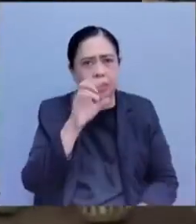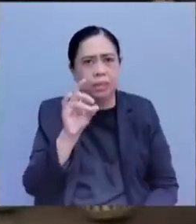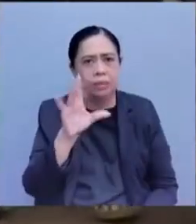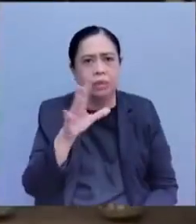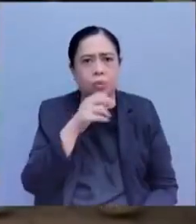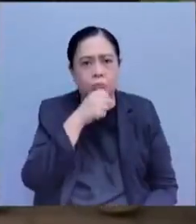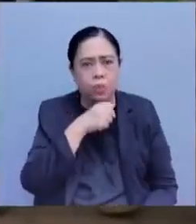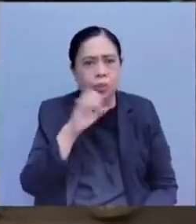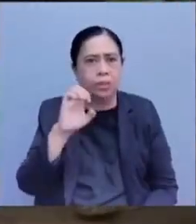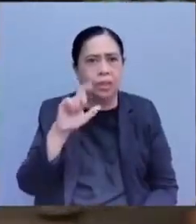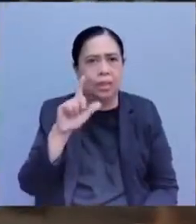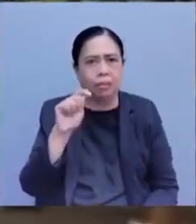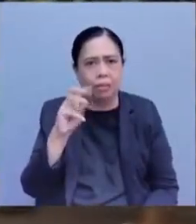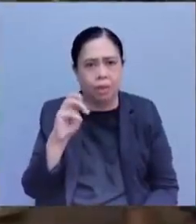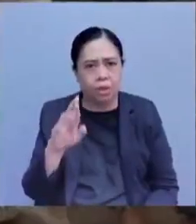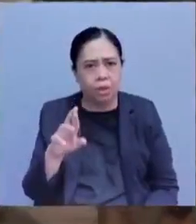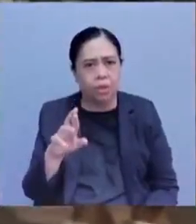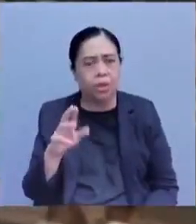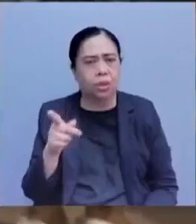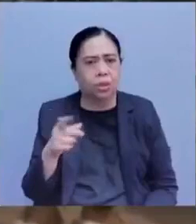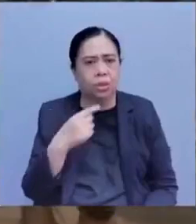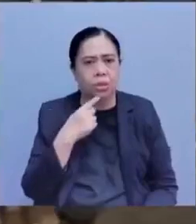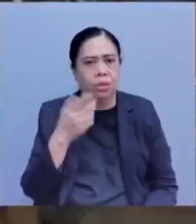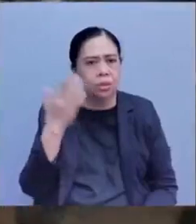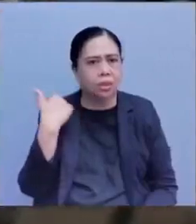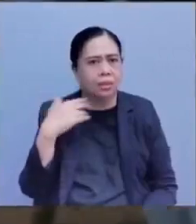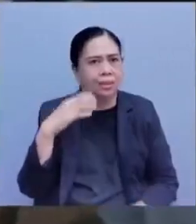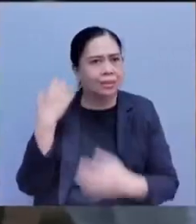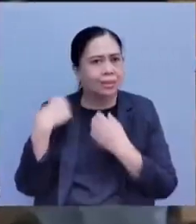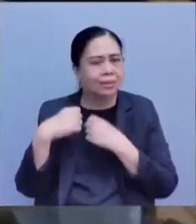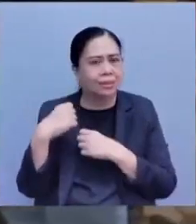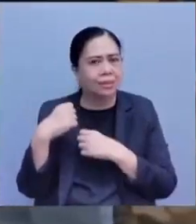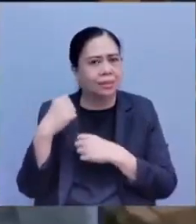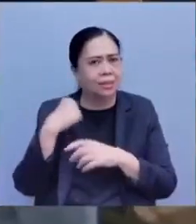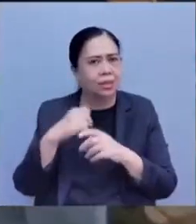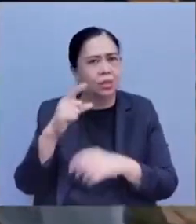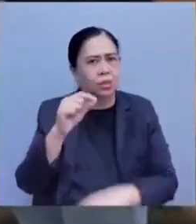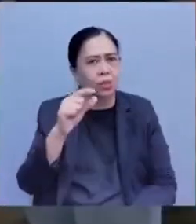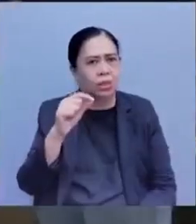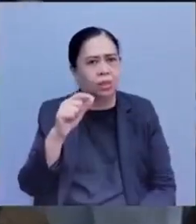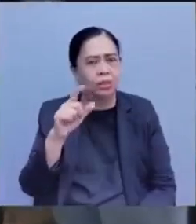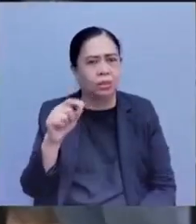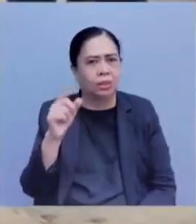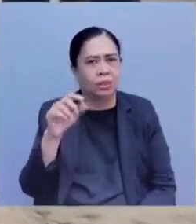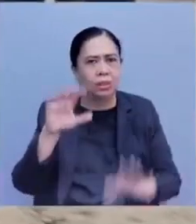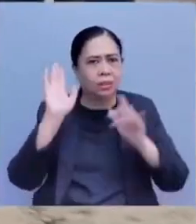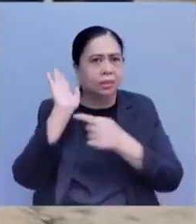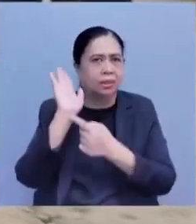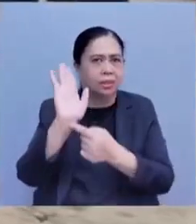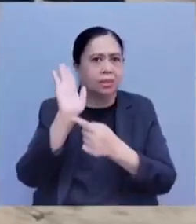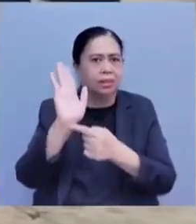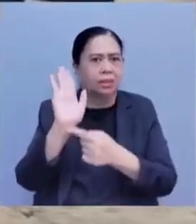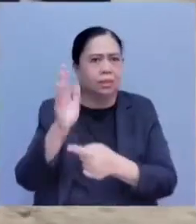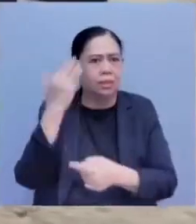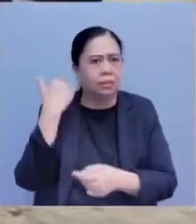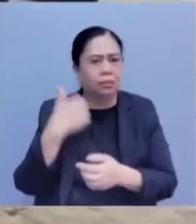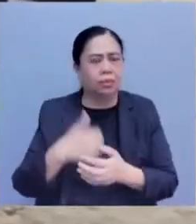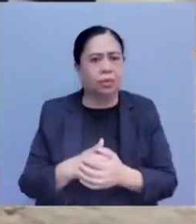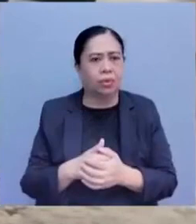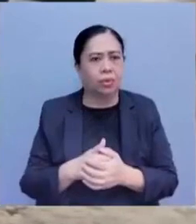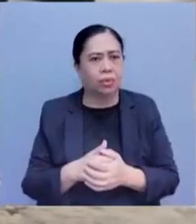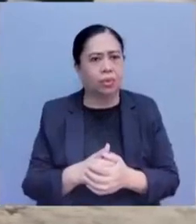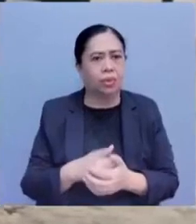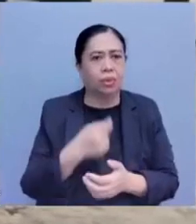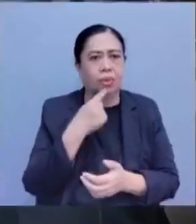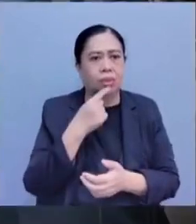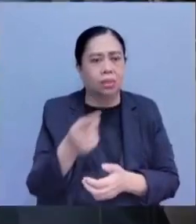Cordero, was one of the Piston 6 arrested in 2020 for protesting the loss of their livelihood. And he stated